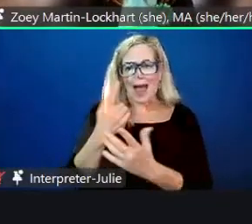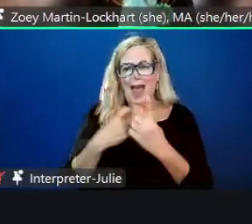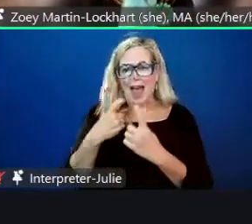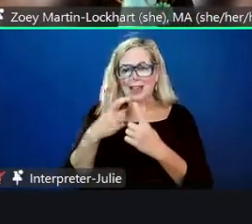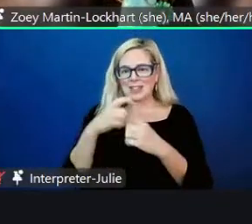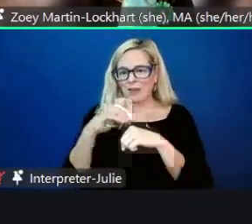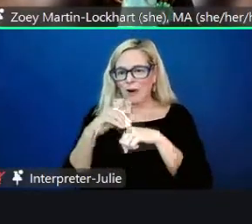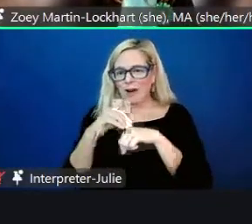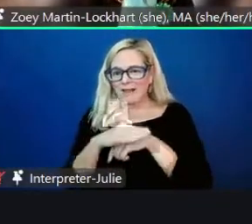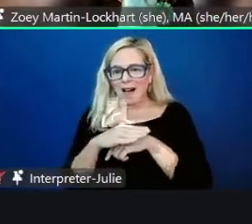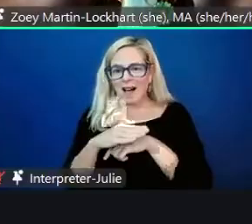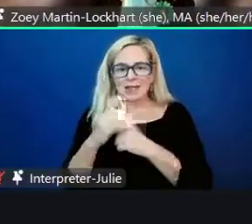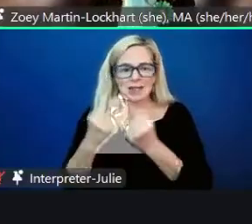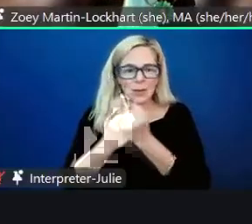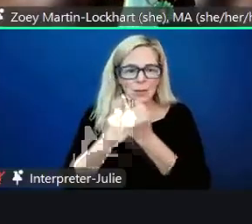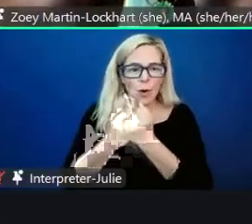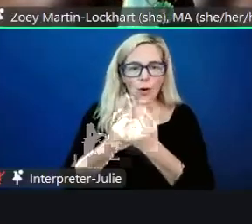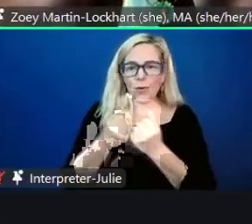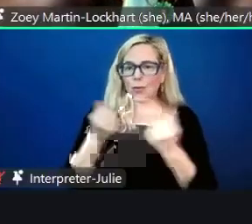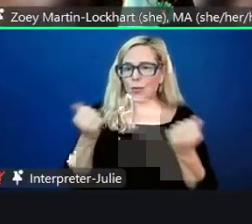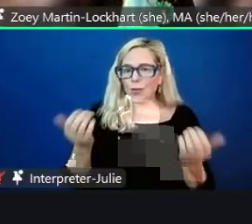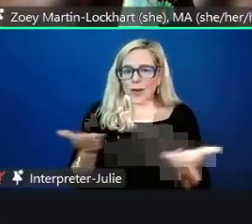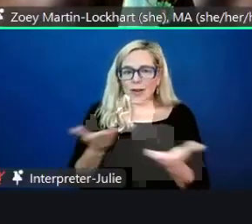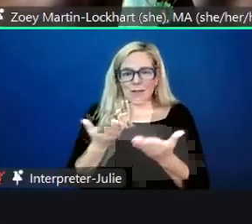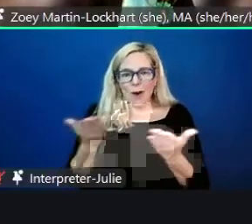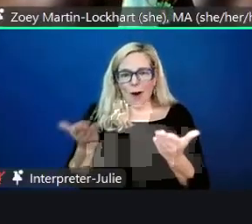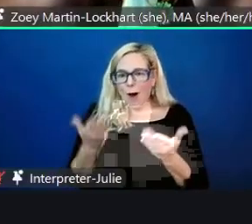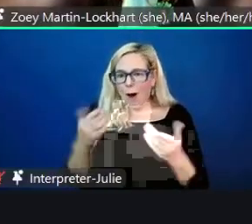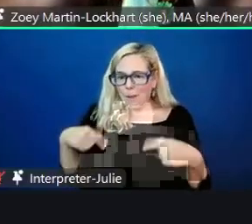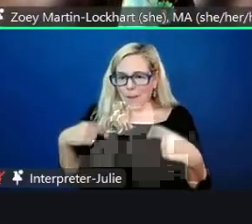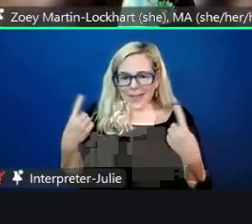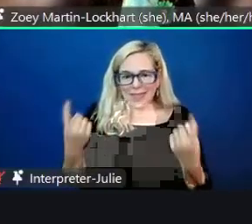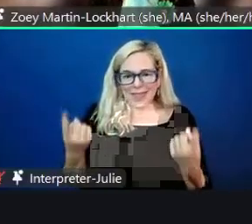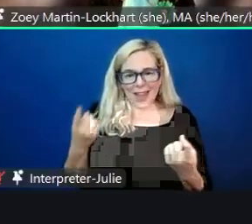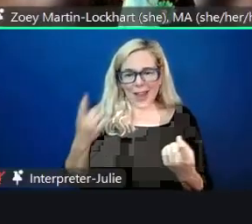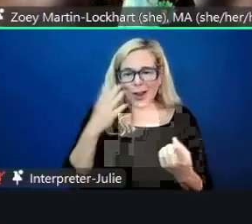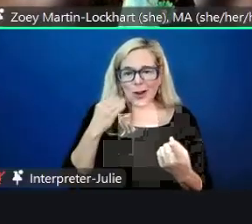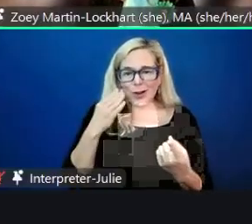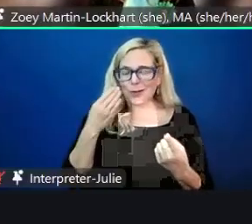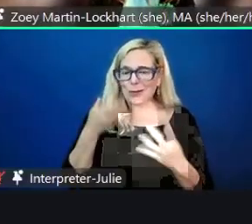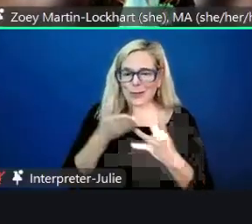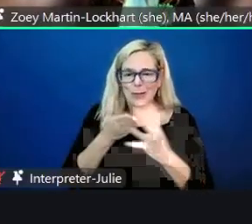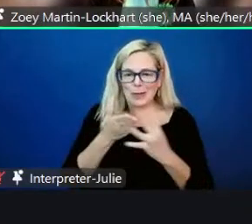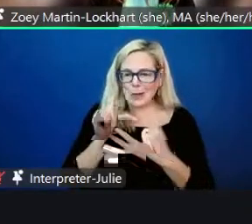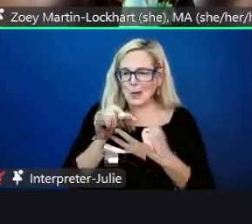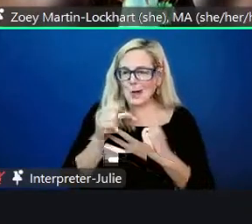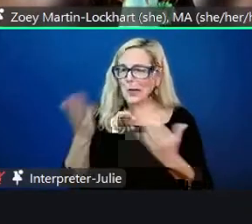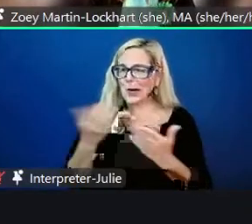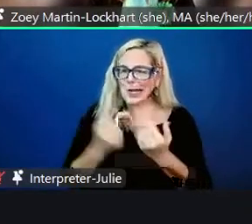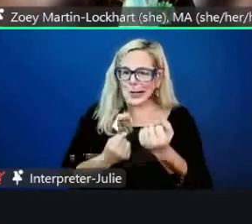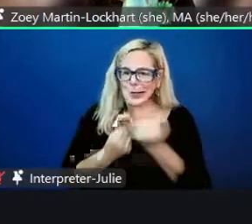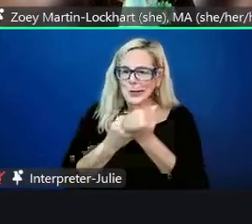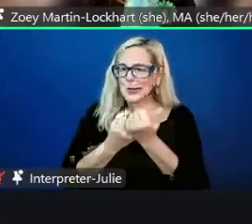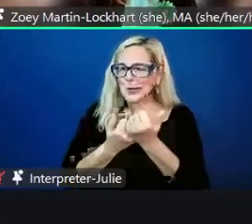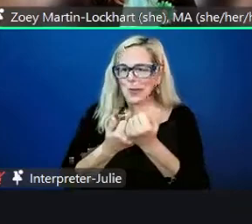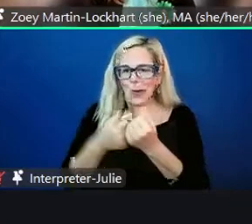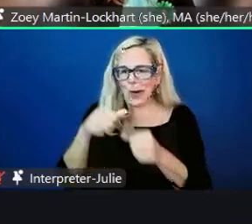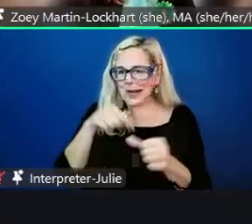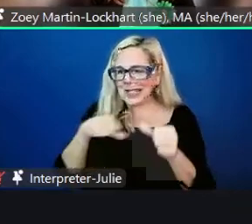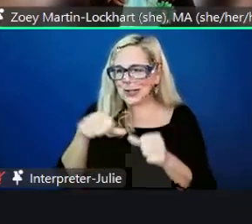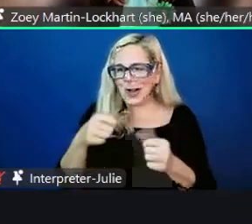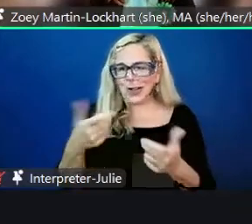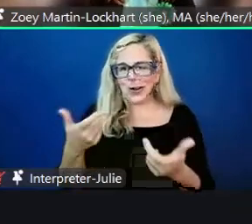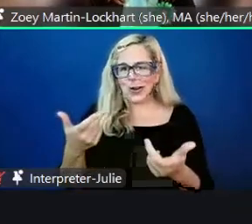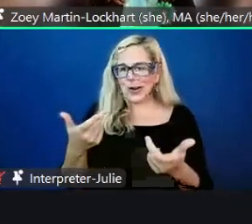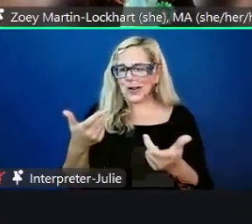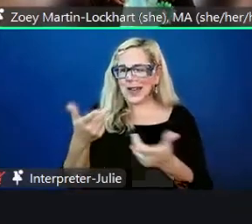it. We've been there. We're all going through it in many ways. We're here to support each other, and as always, just, you know, be